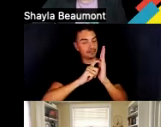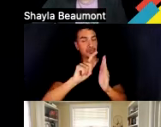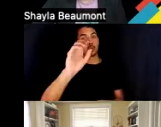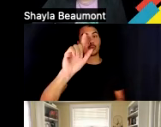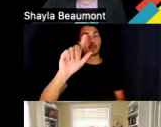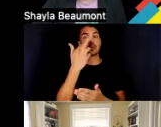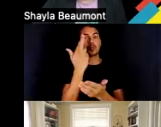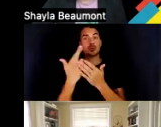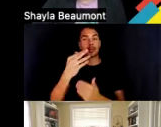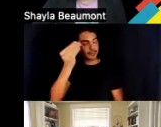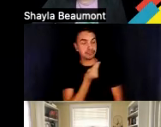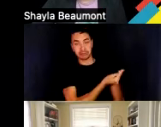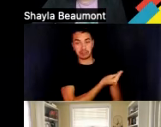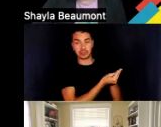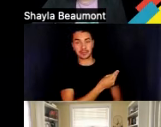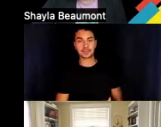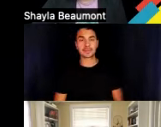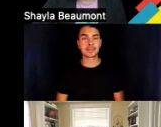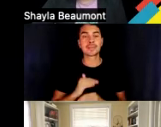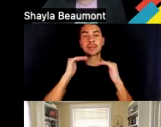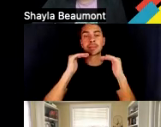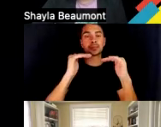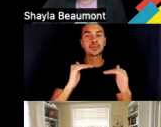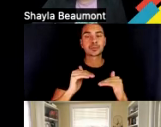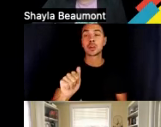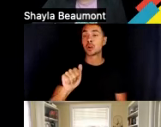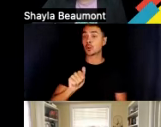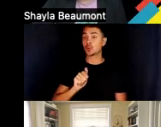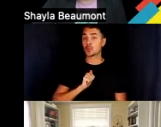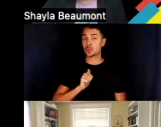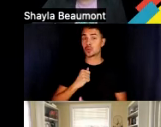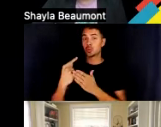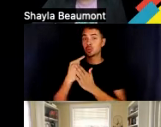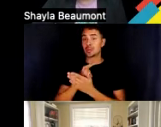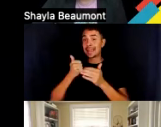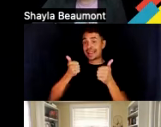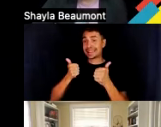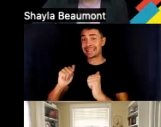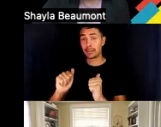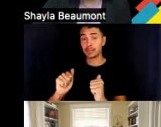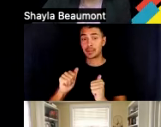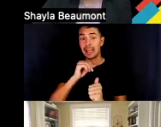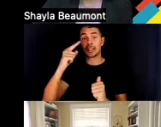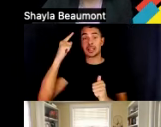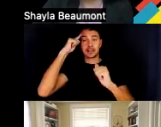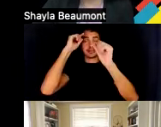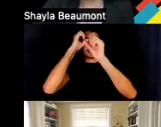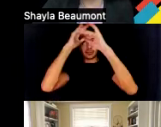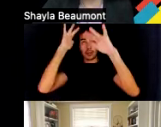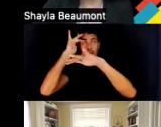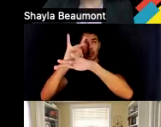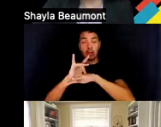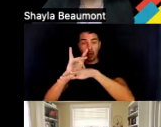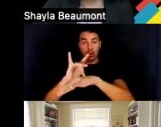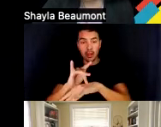high correlation between, suicide attempts, suicidal ideation, and sexual assault, we know that the research shows us